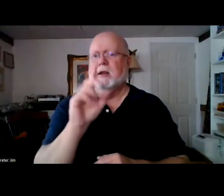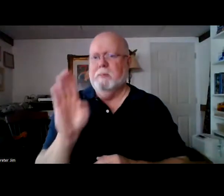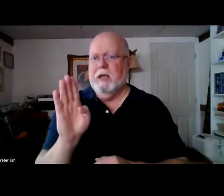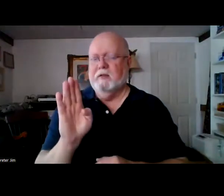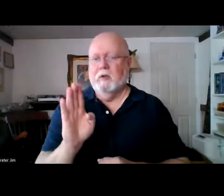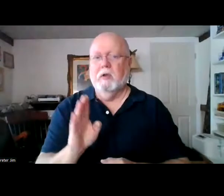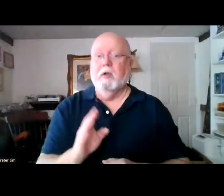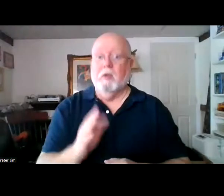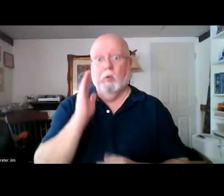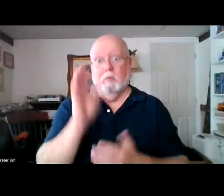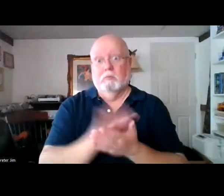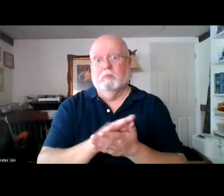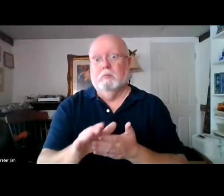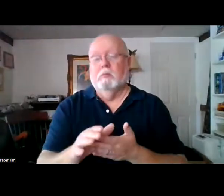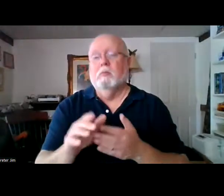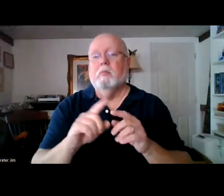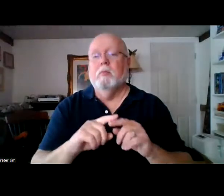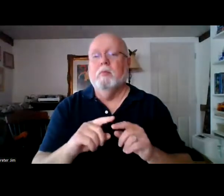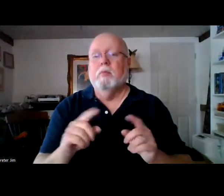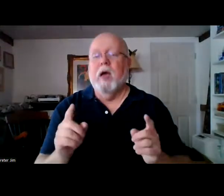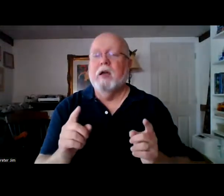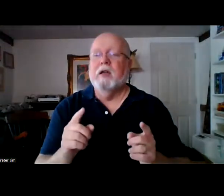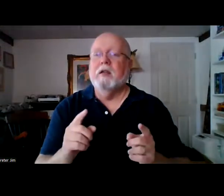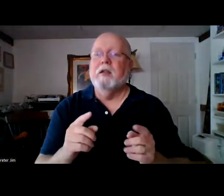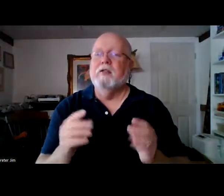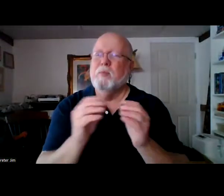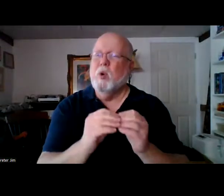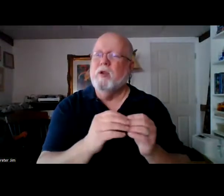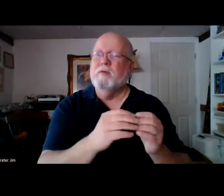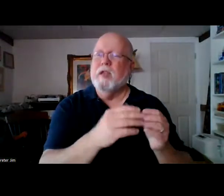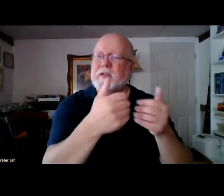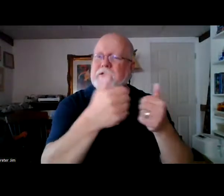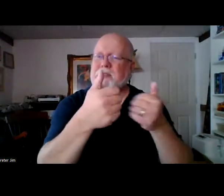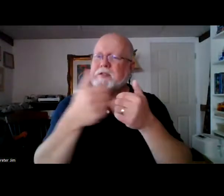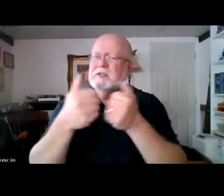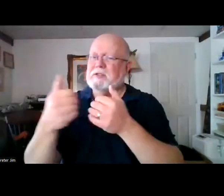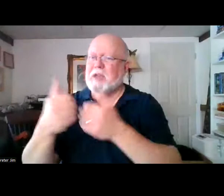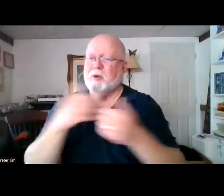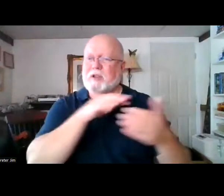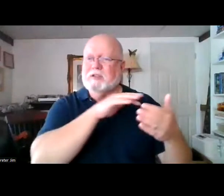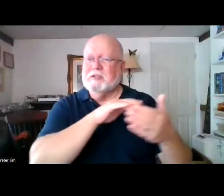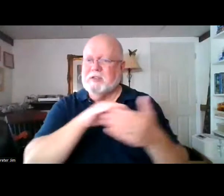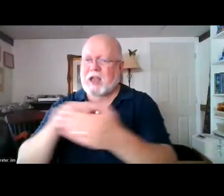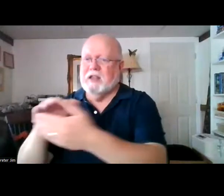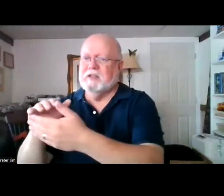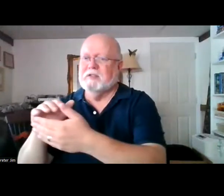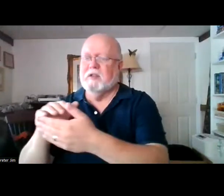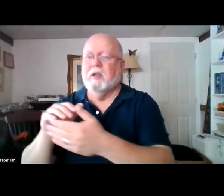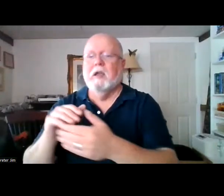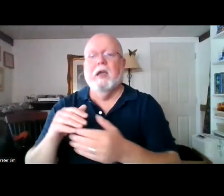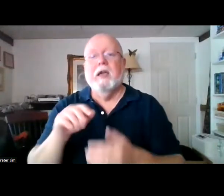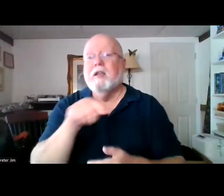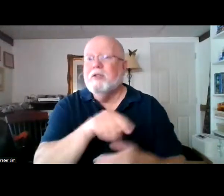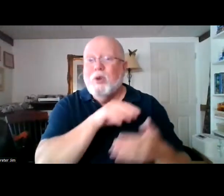it. It was really more these individual studies, and as you can see, they're kind of studies that were around the world.